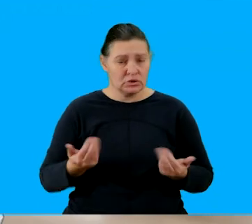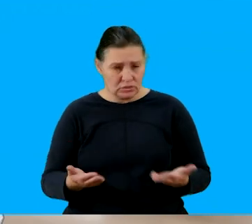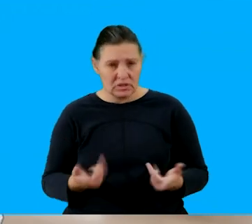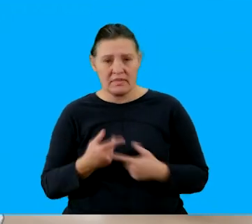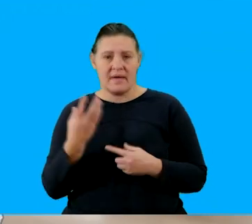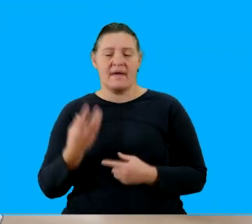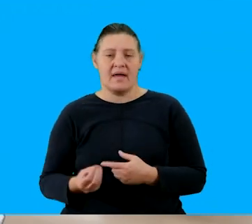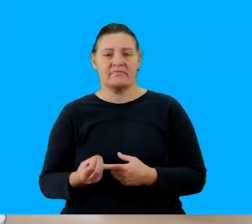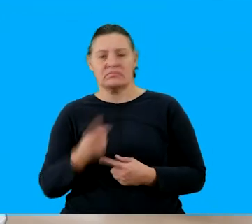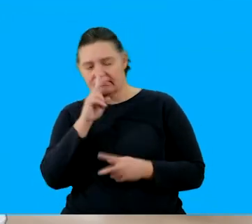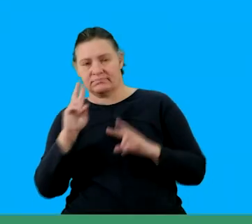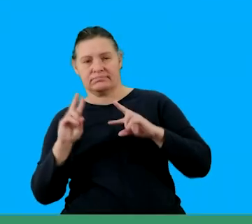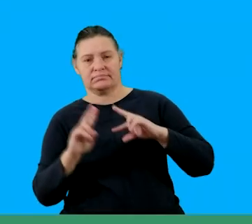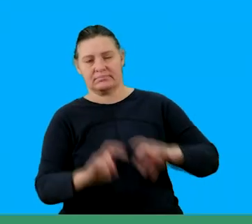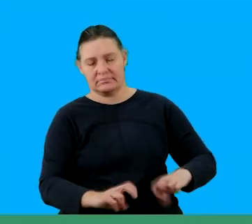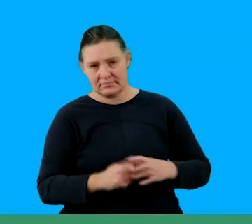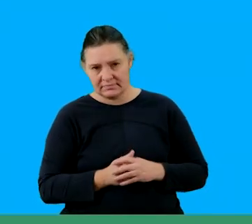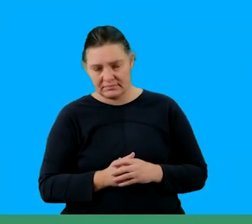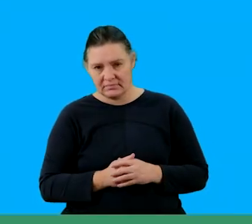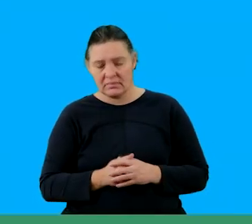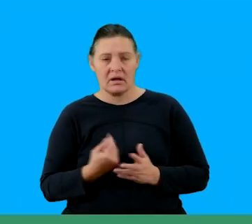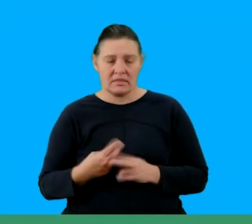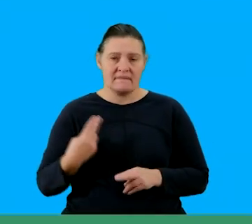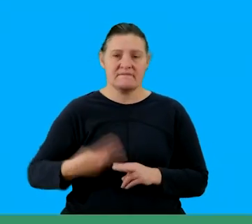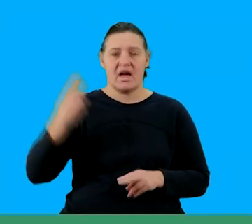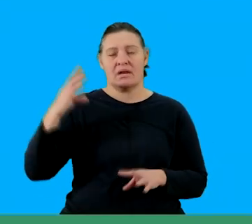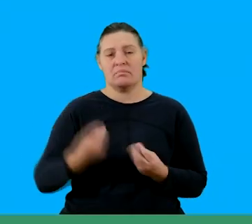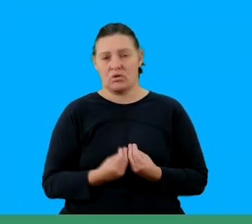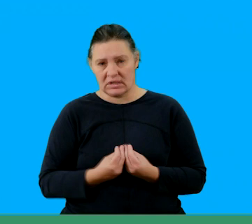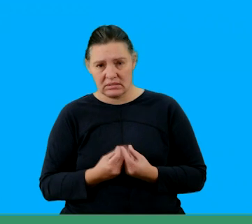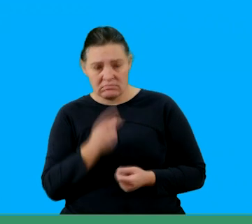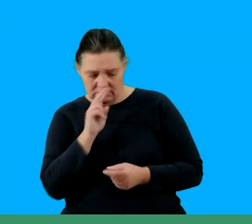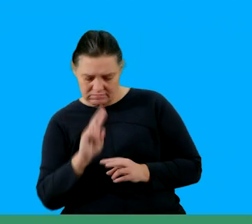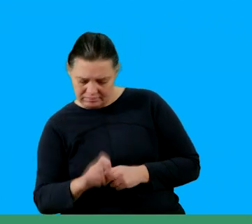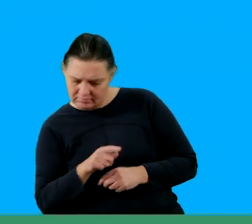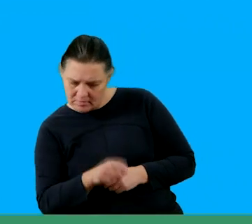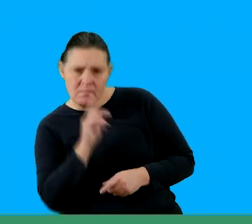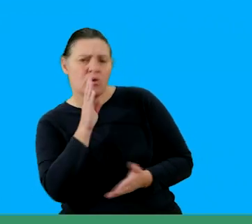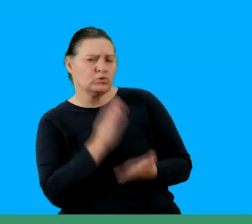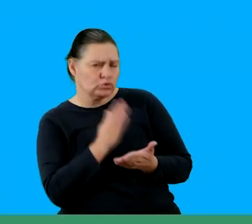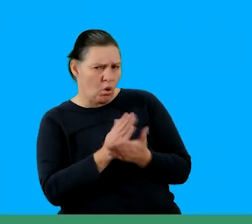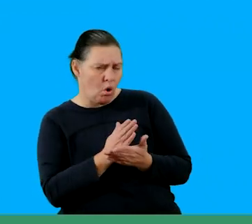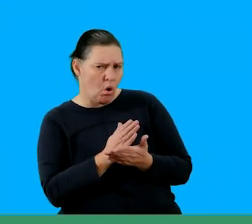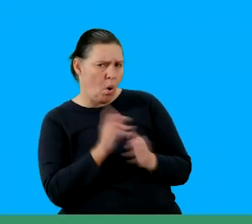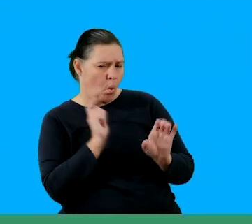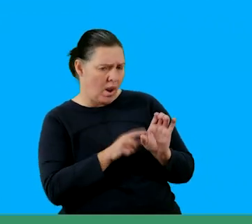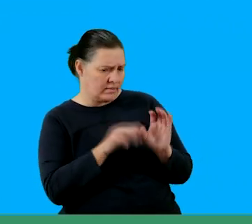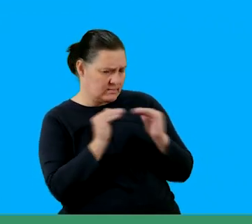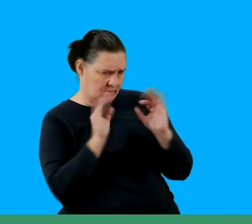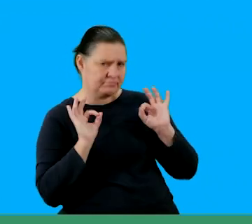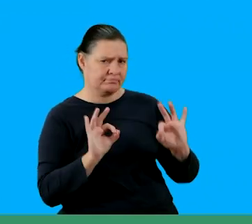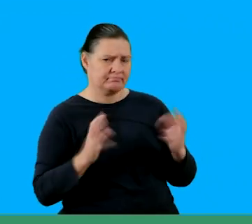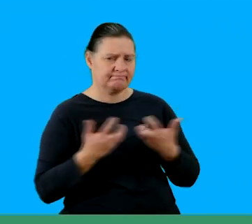producing, they have to inspect the final product to ensure that it has met the required